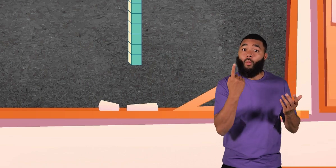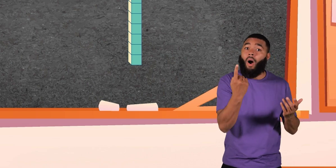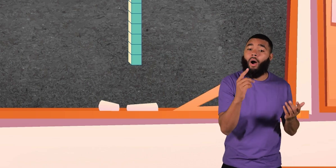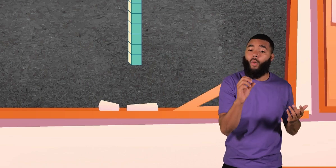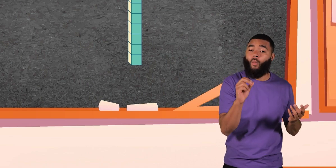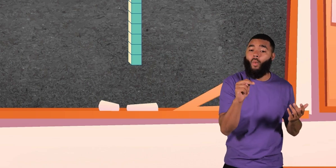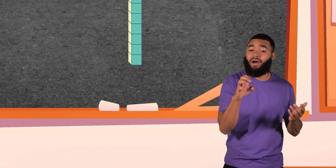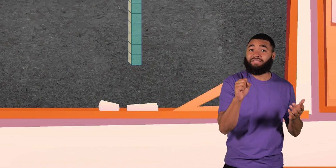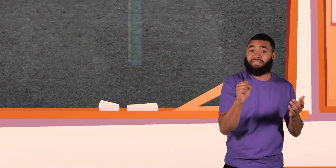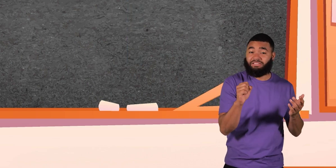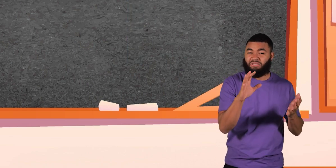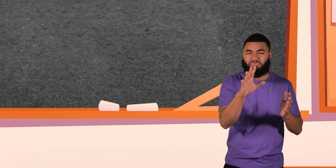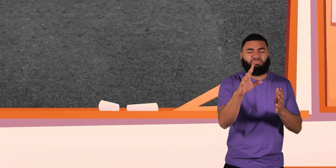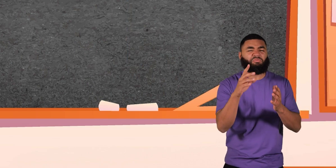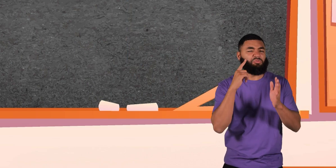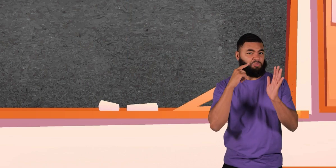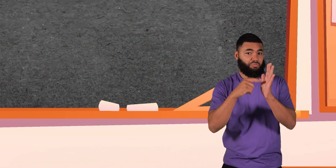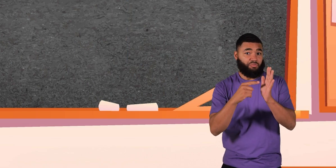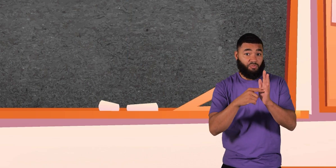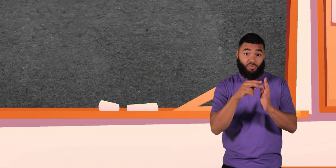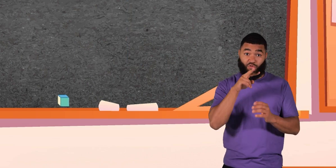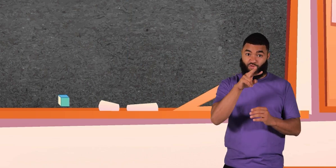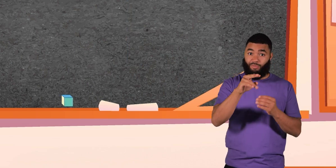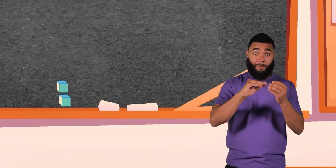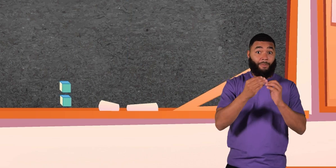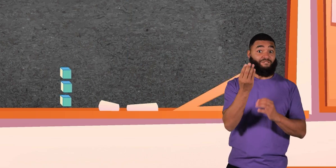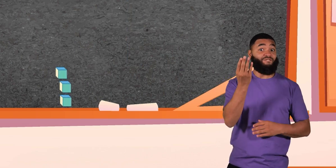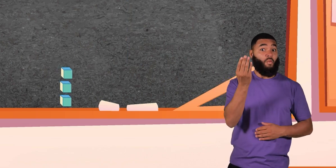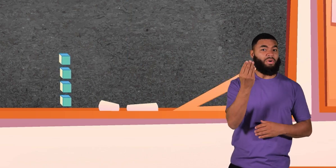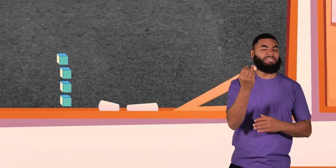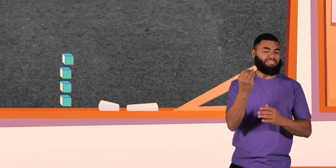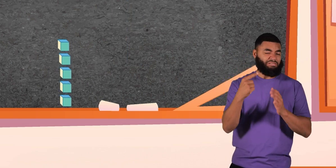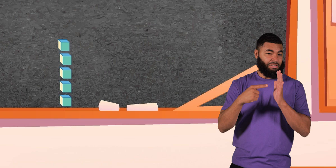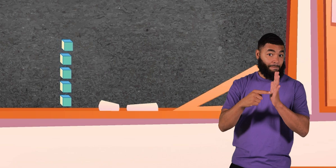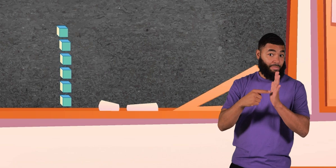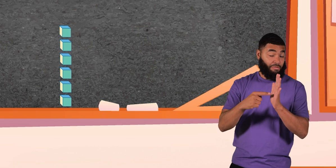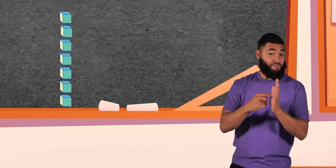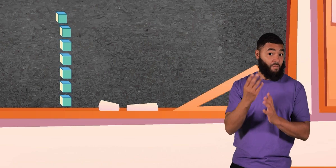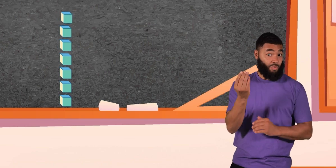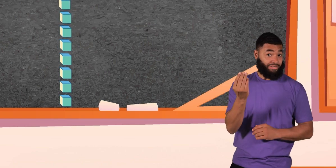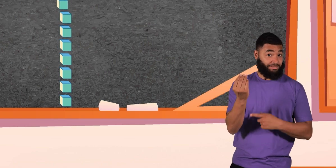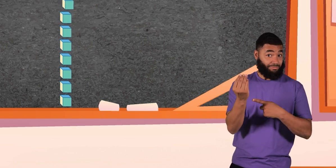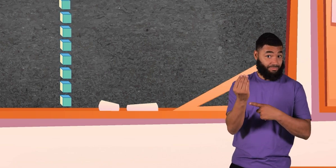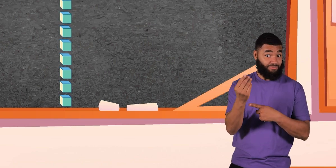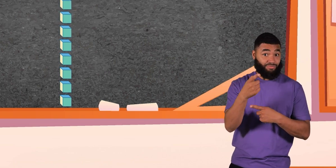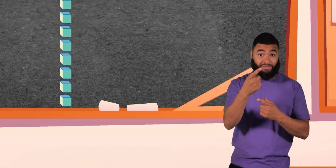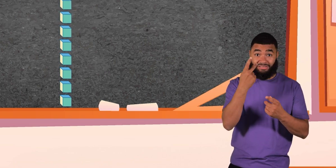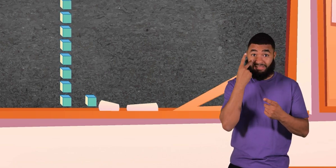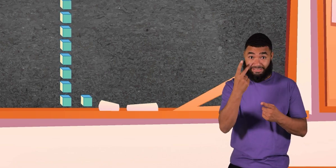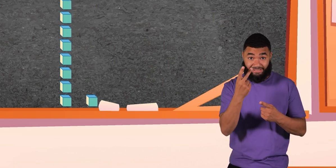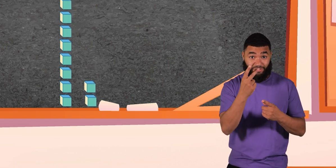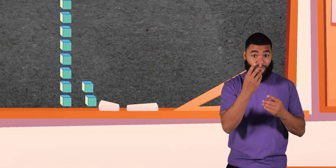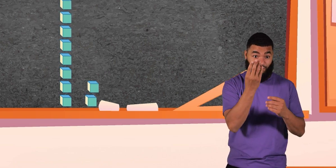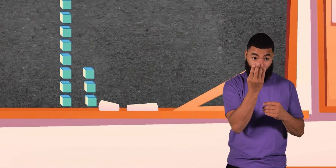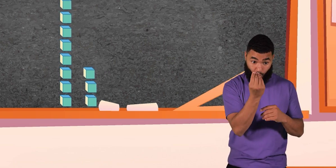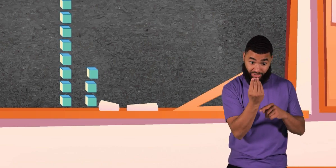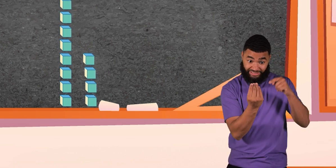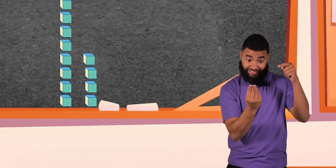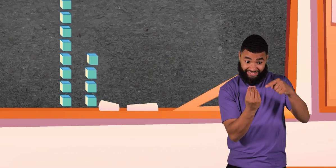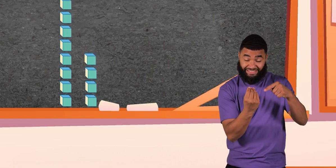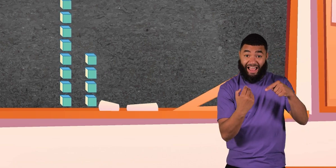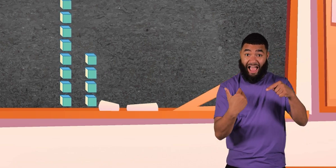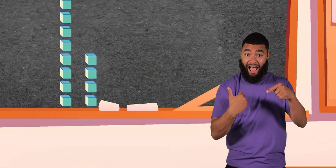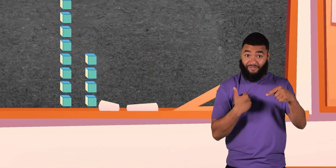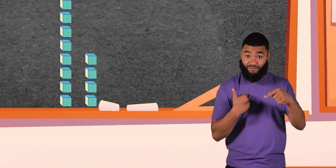or ones. let's look at the number 14 as an example. as you can see